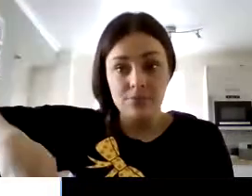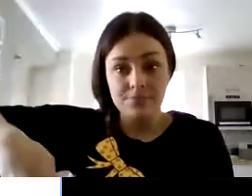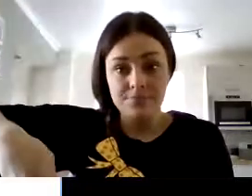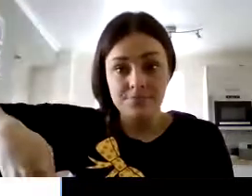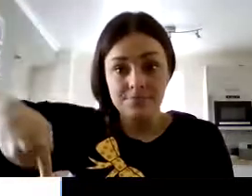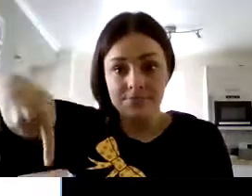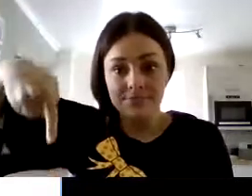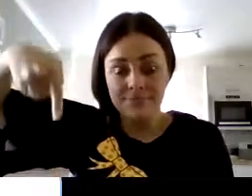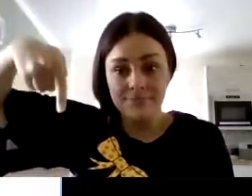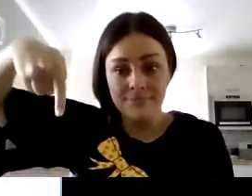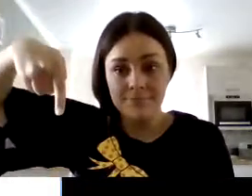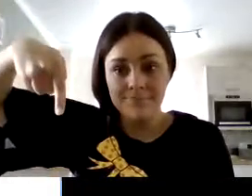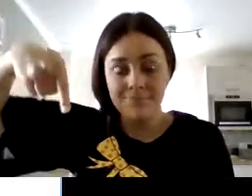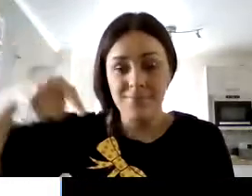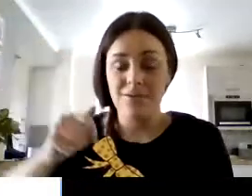Down.